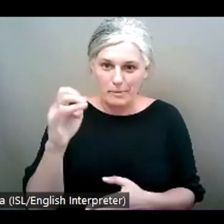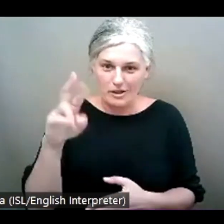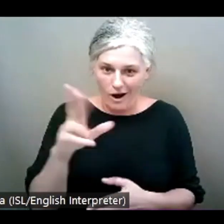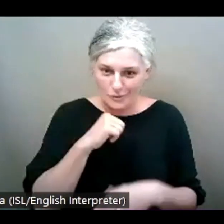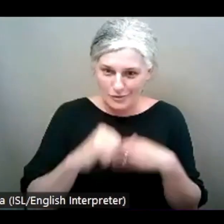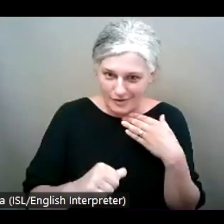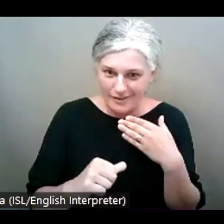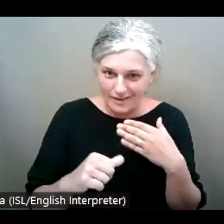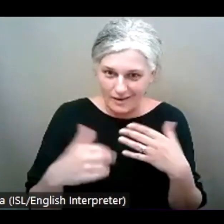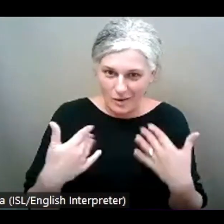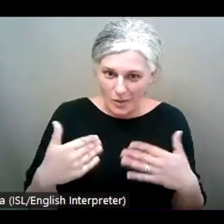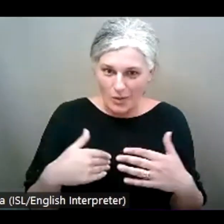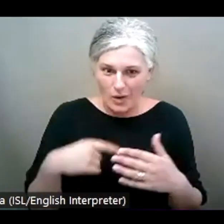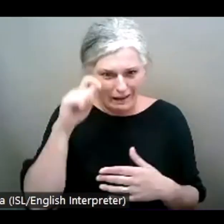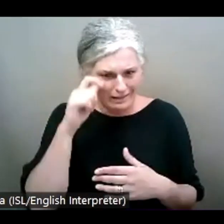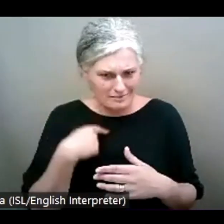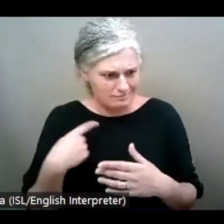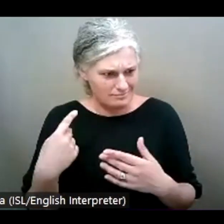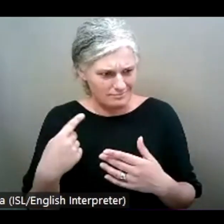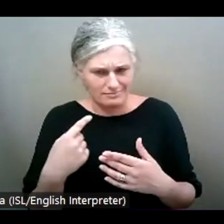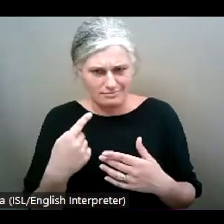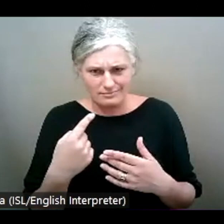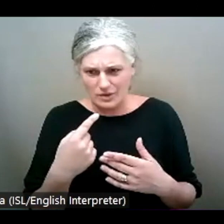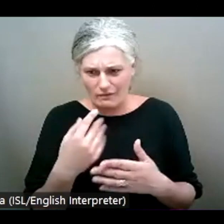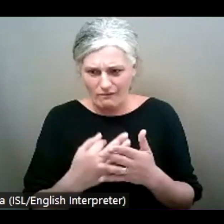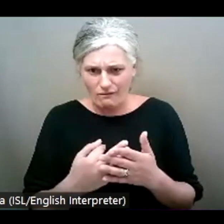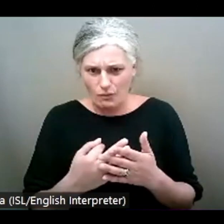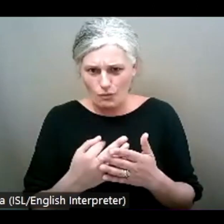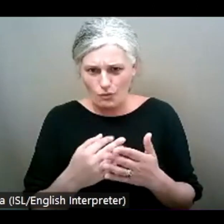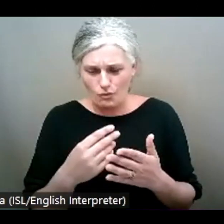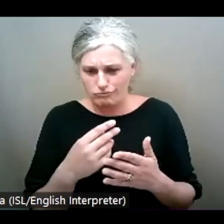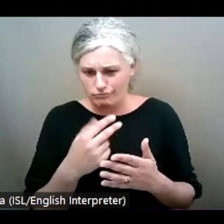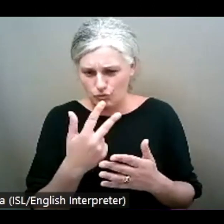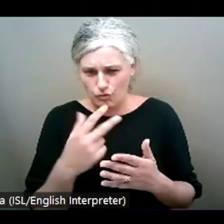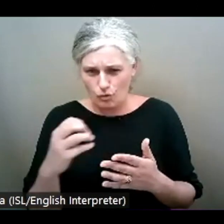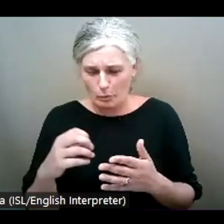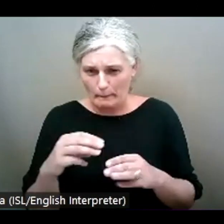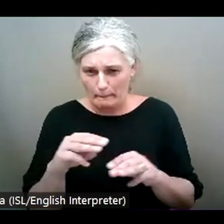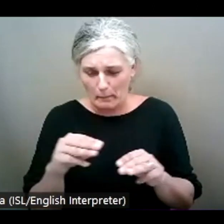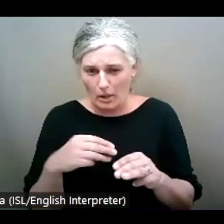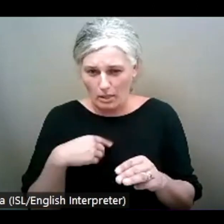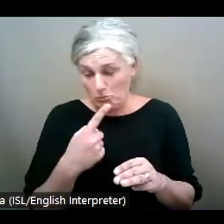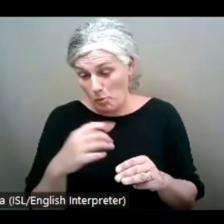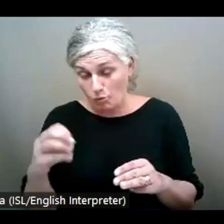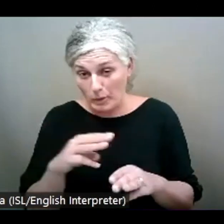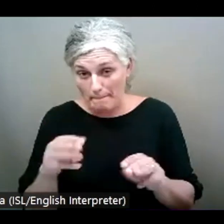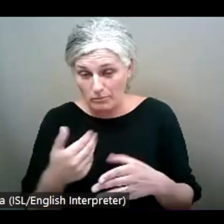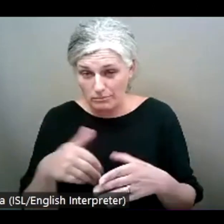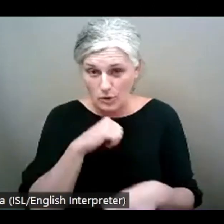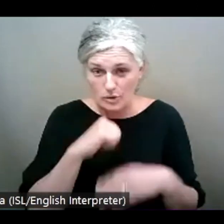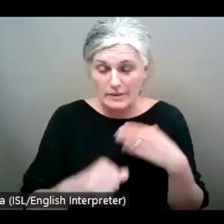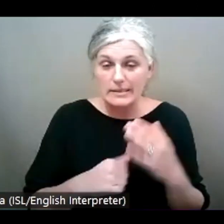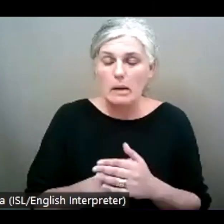I think we'll talk to 300 people here. For someone who this come to this